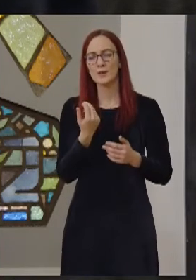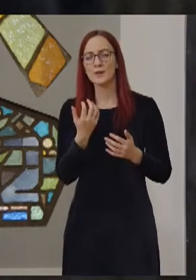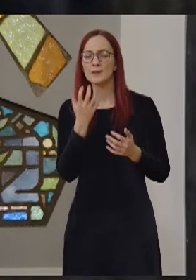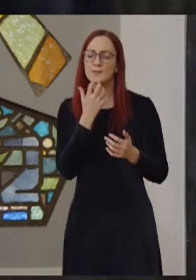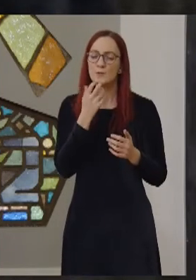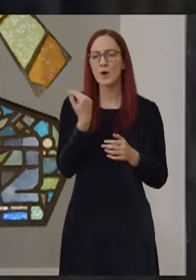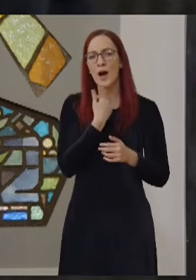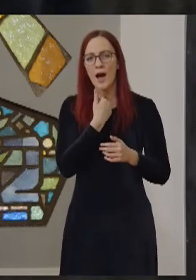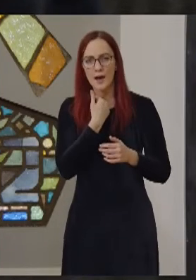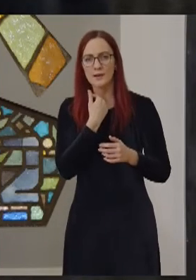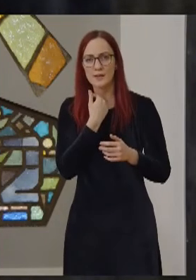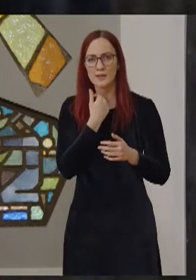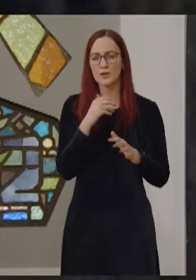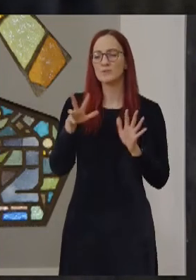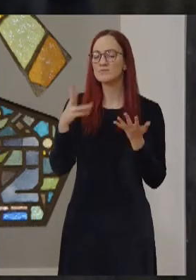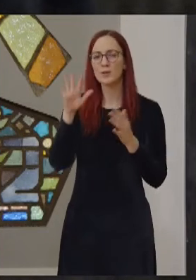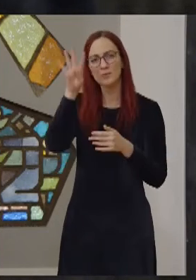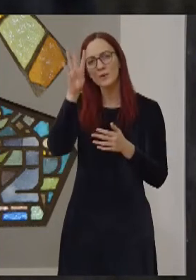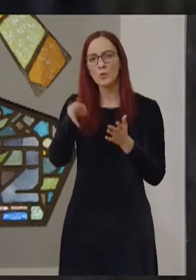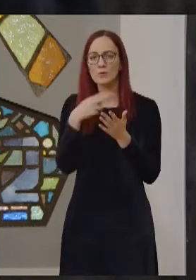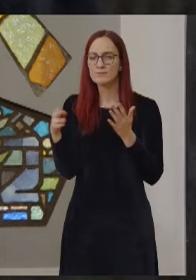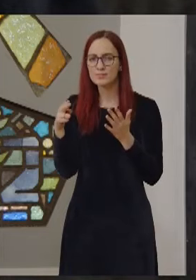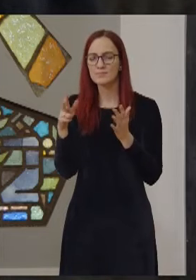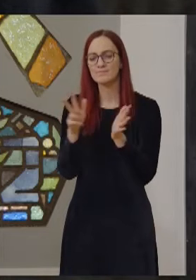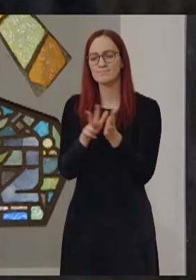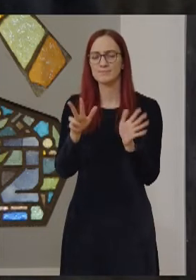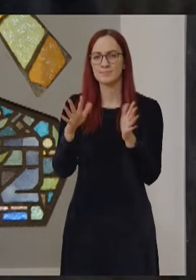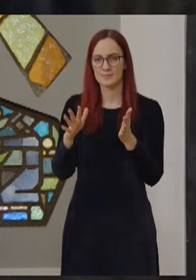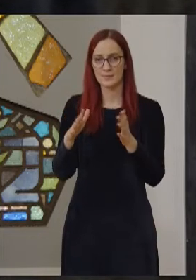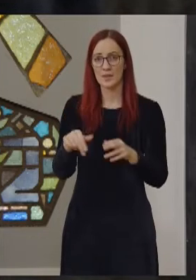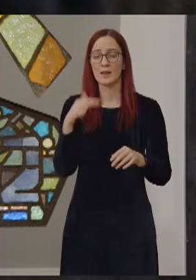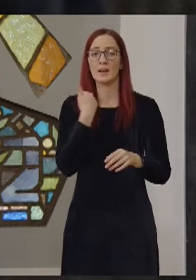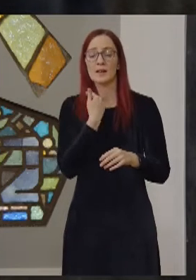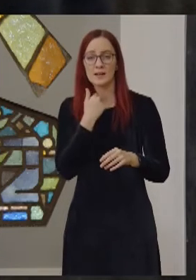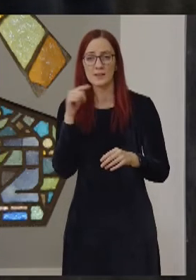Donatas asks, I was interested in the United